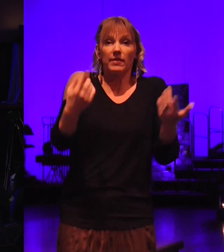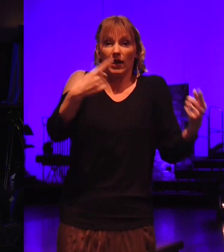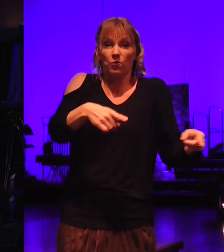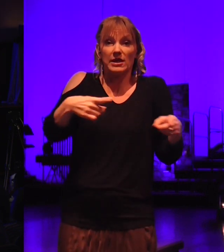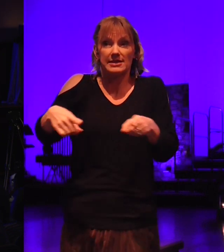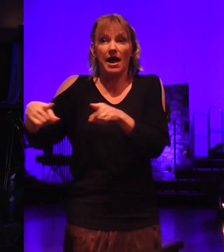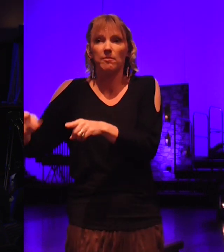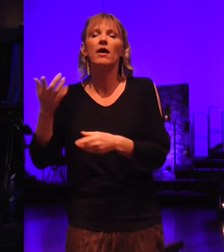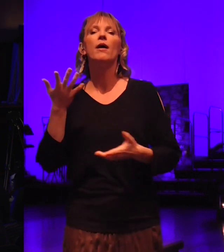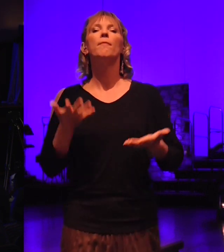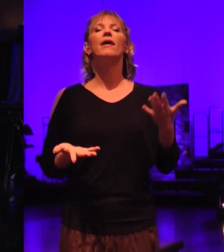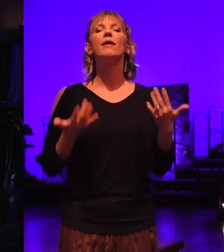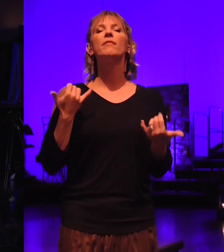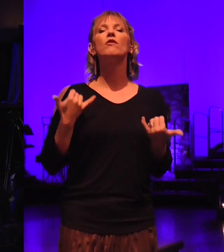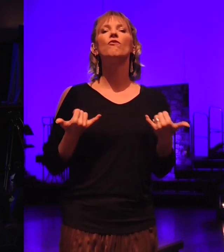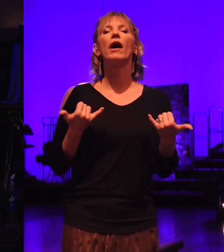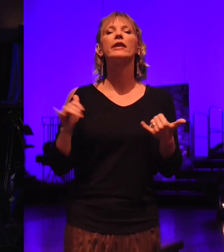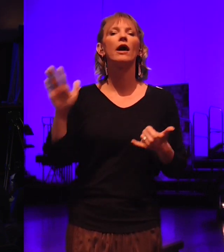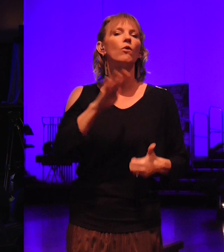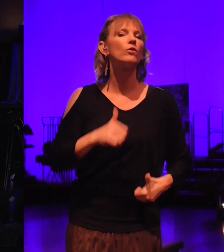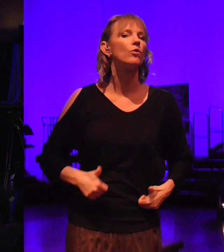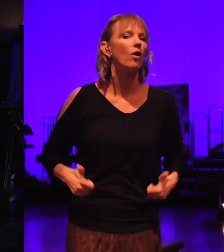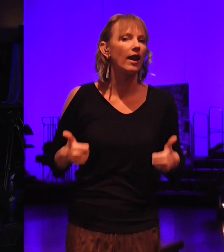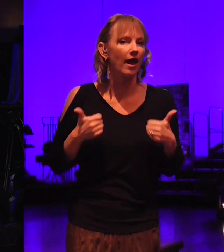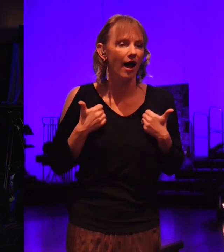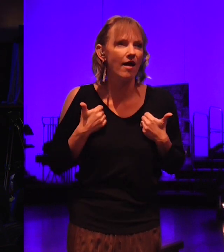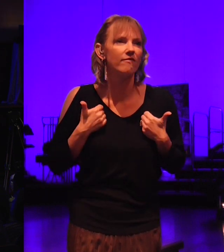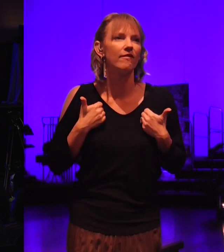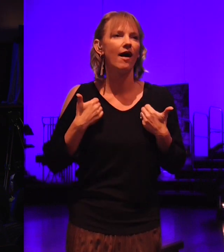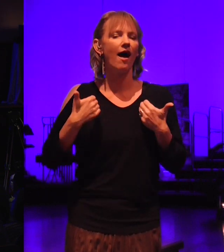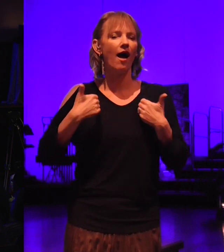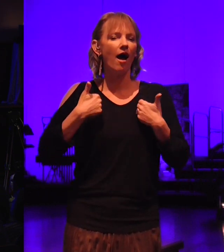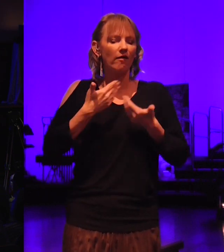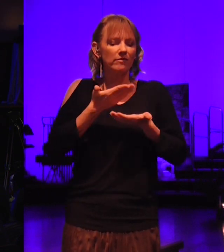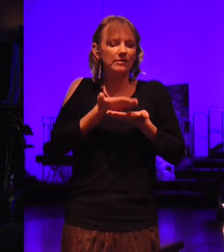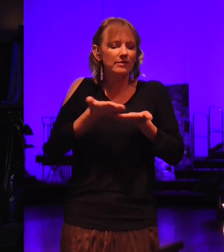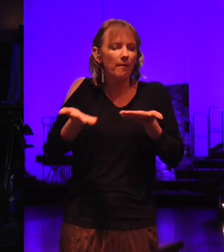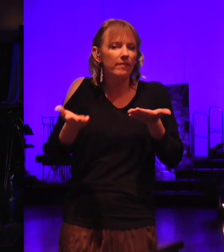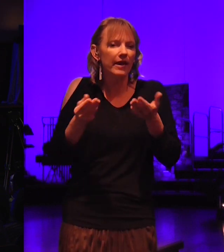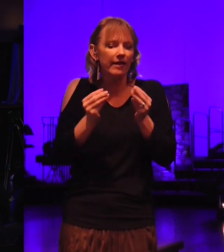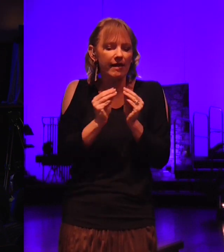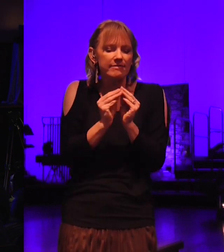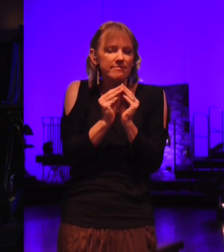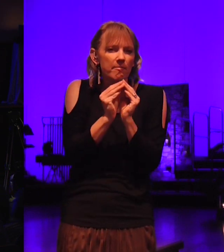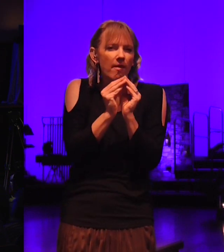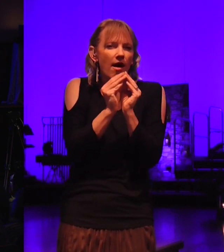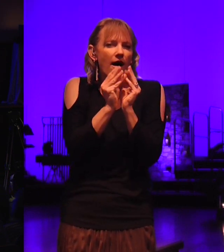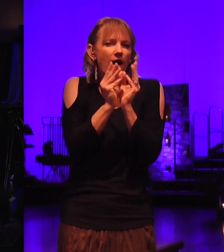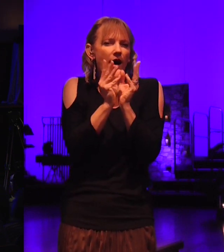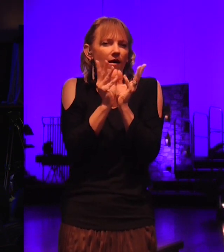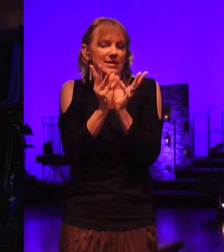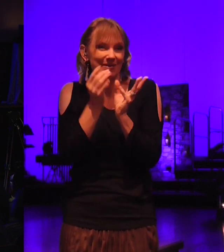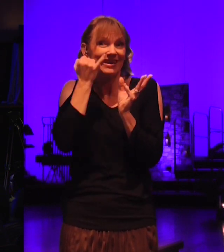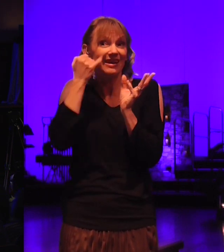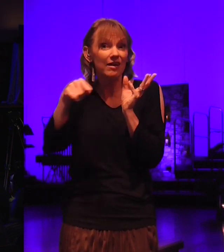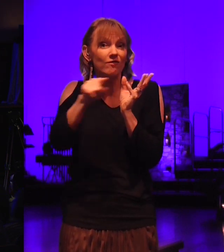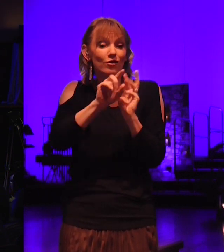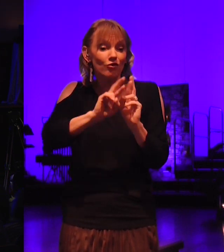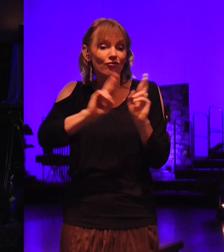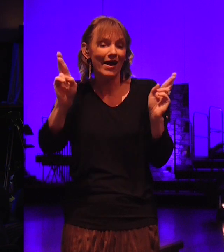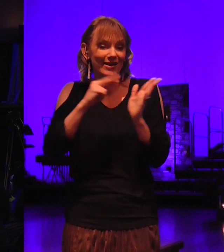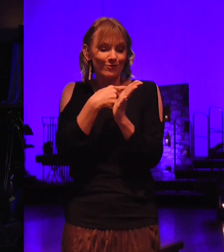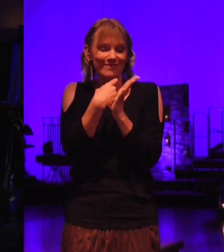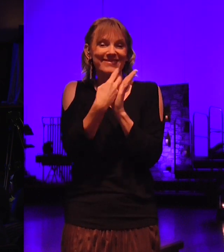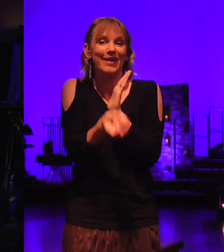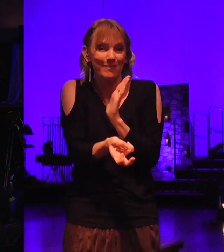now in your life, there's something that's blossoming if you're ready to step into it.